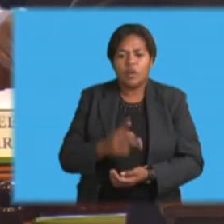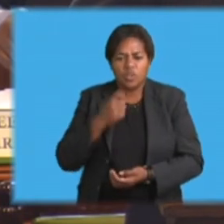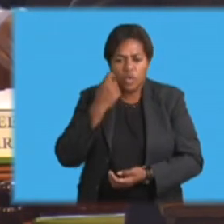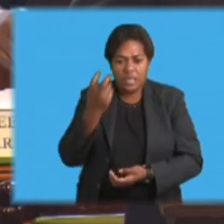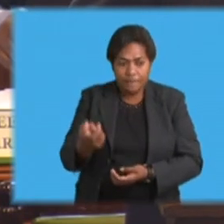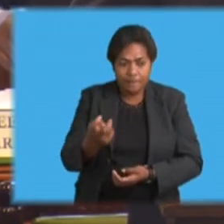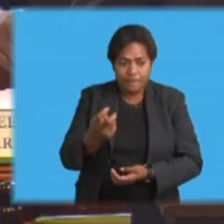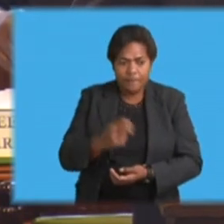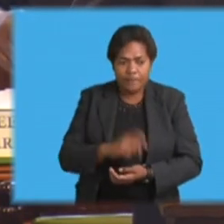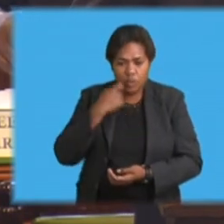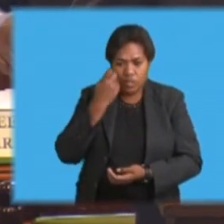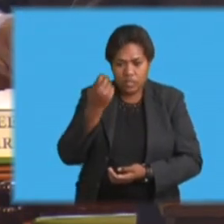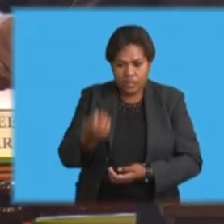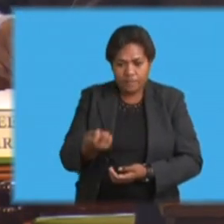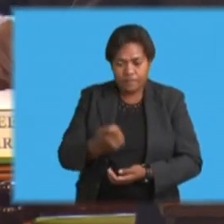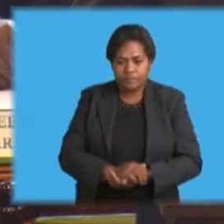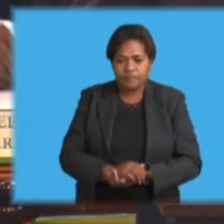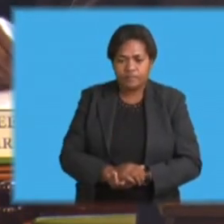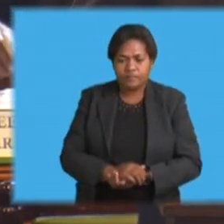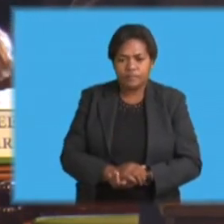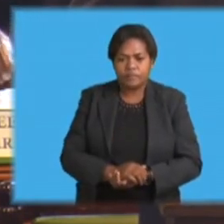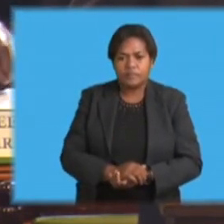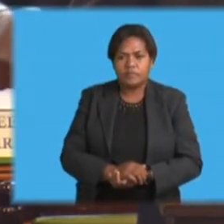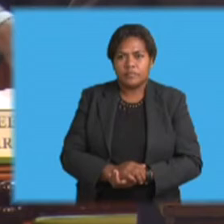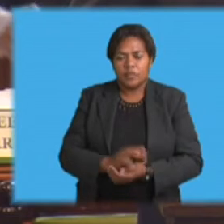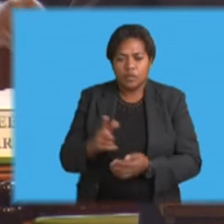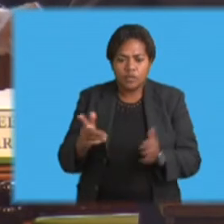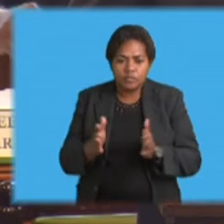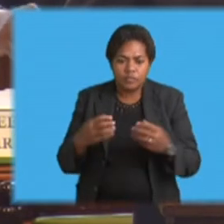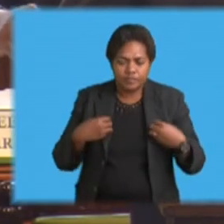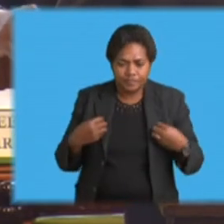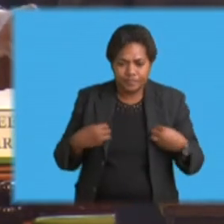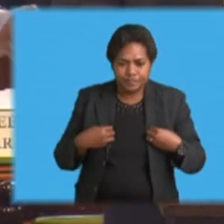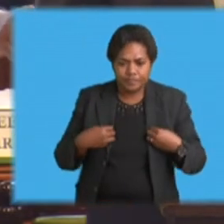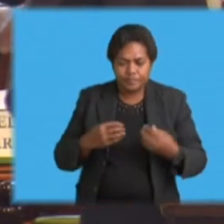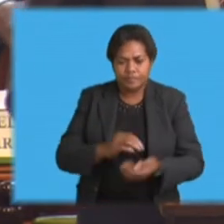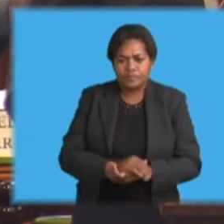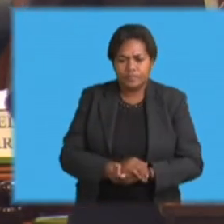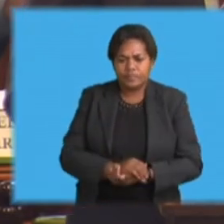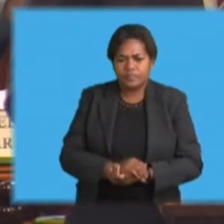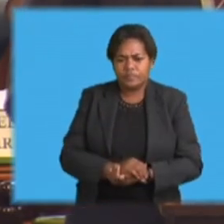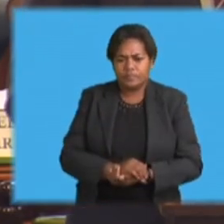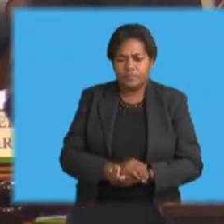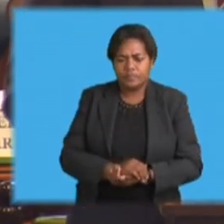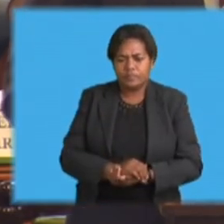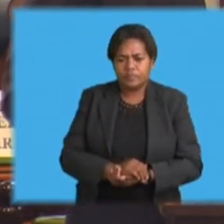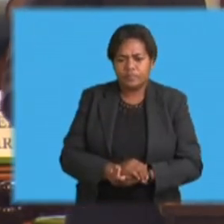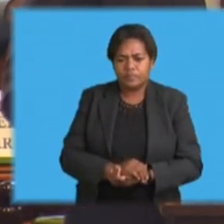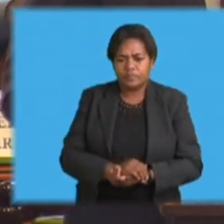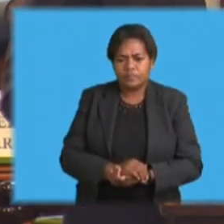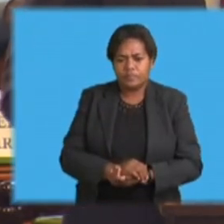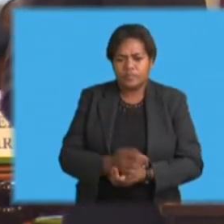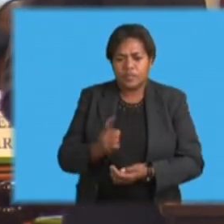is providing the small business grants of $1,000 towards micro and small business enterprises, small business ventures, and through which they've